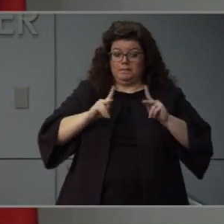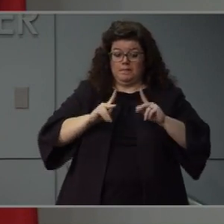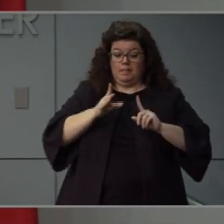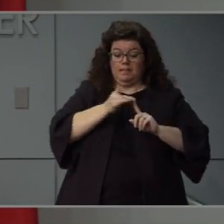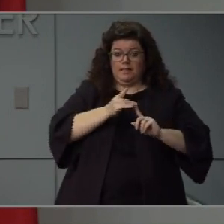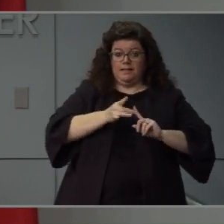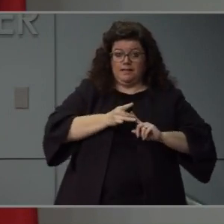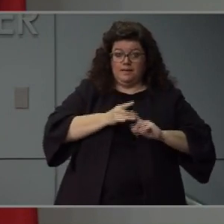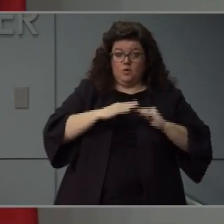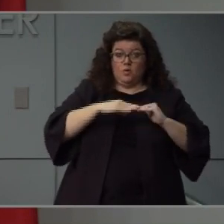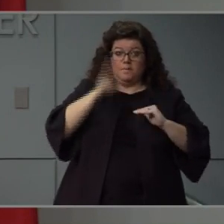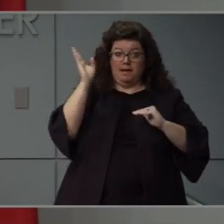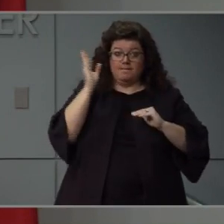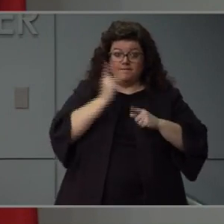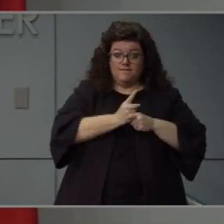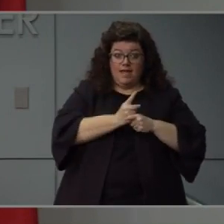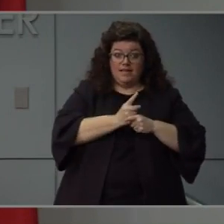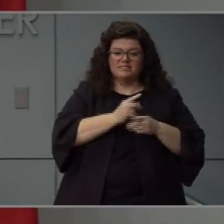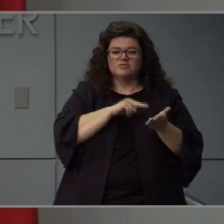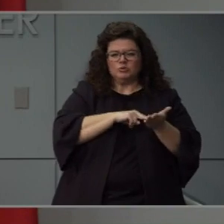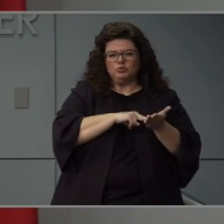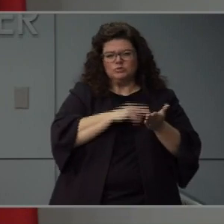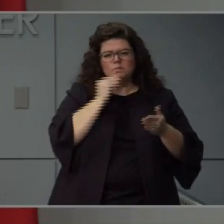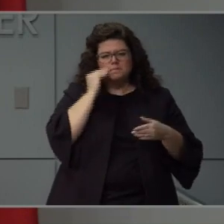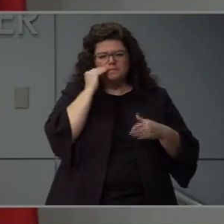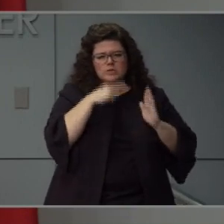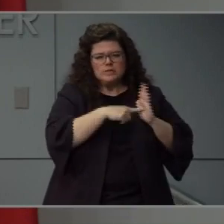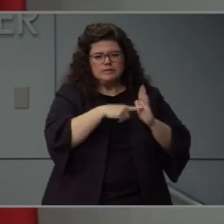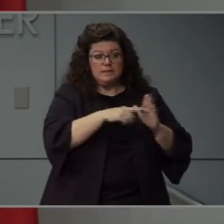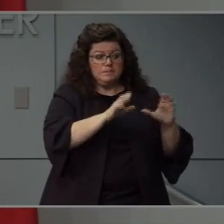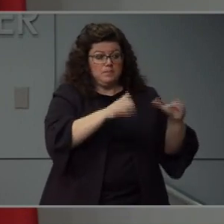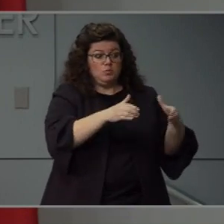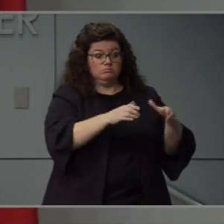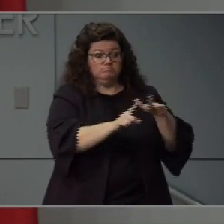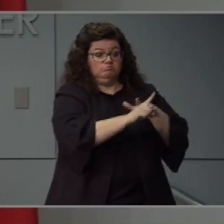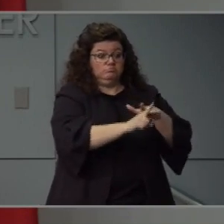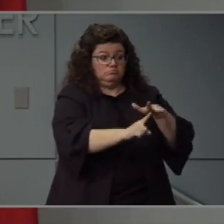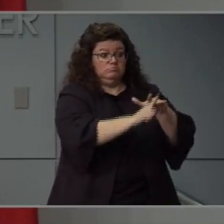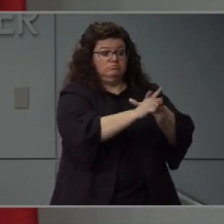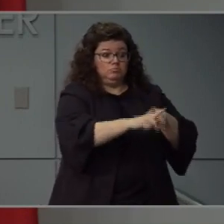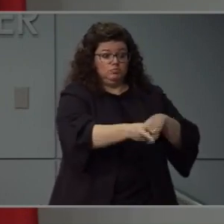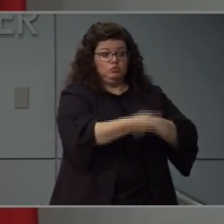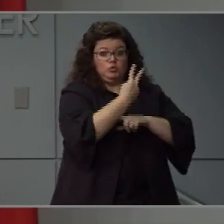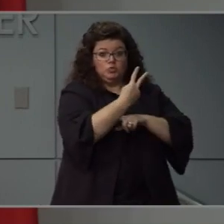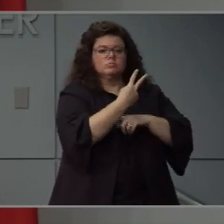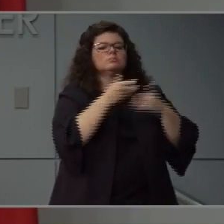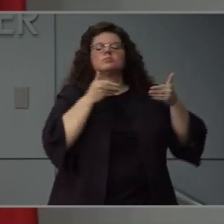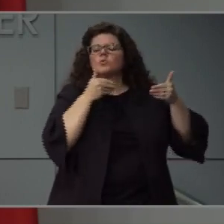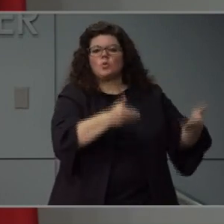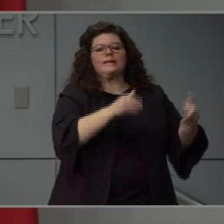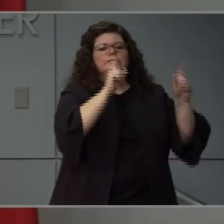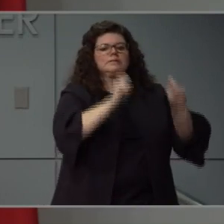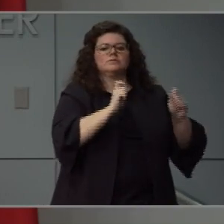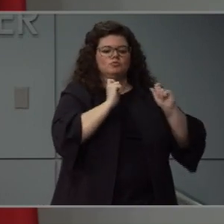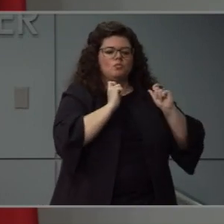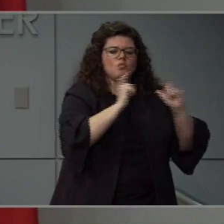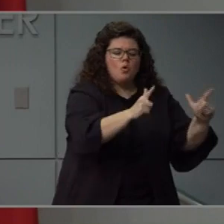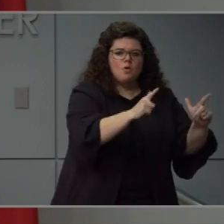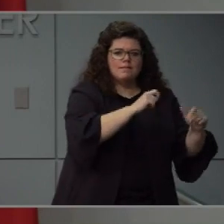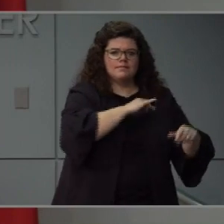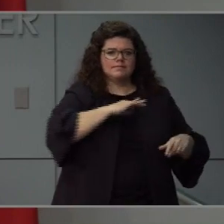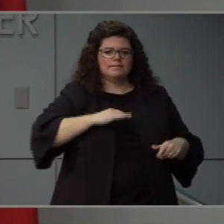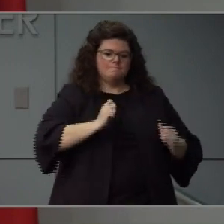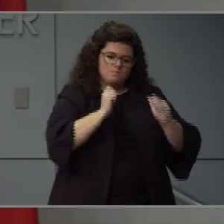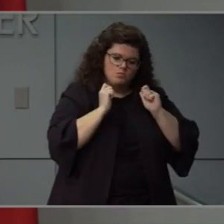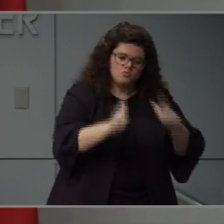staff or patient with COVID-19, then you want to test the whole facility, meaning all of your patients and all of your